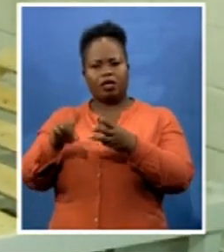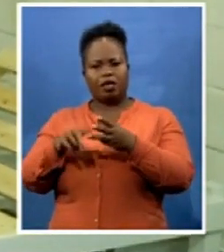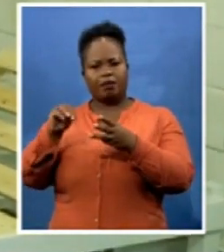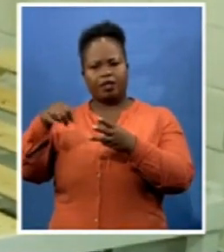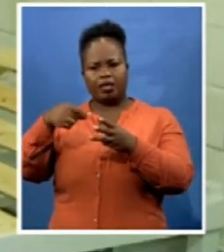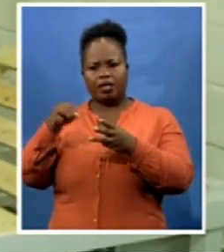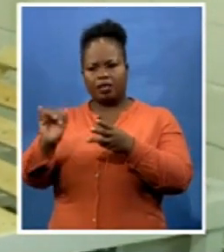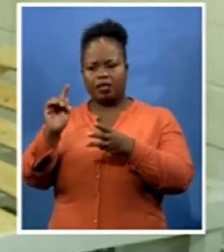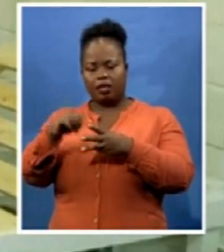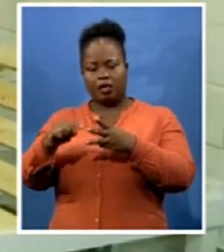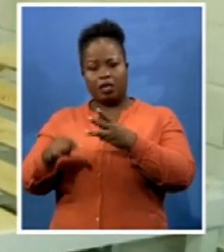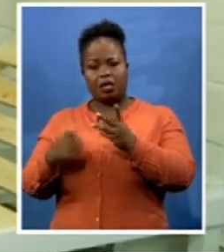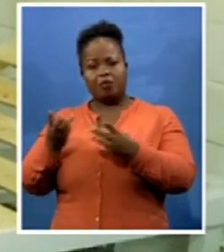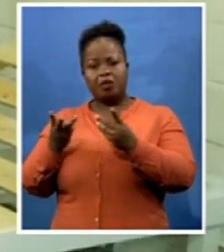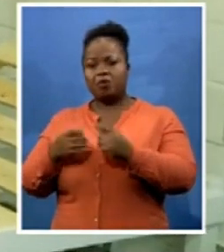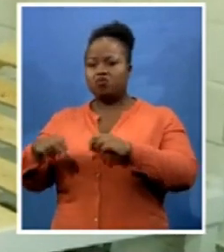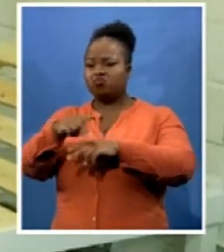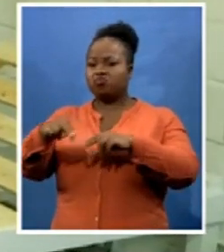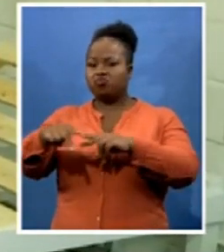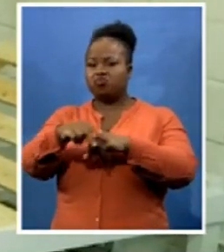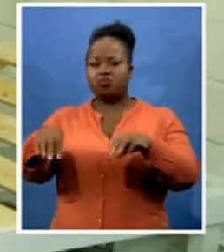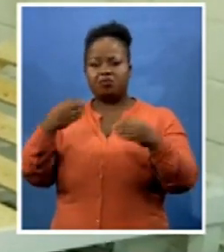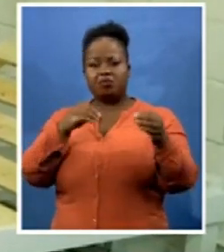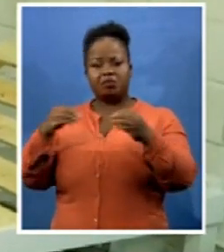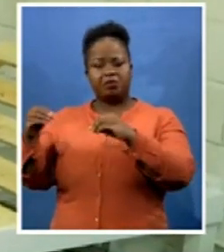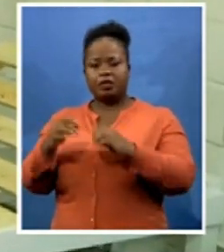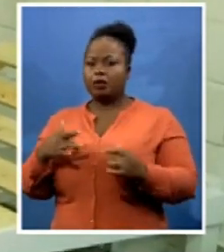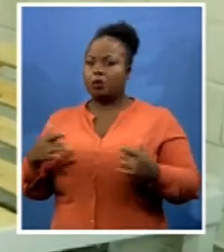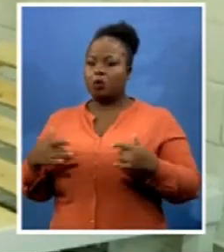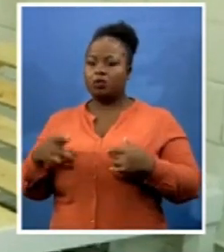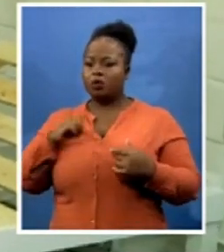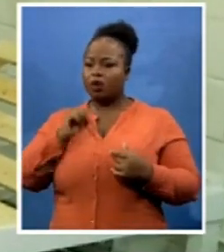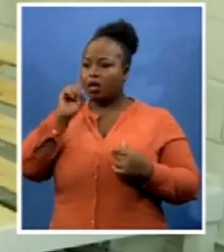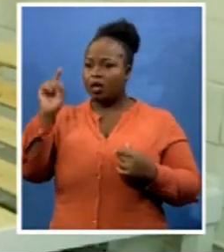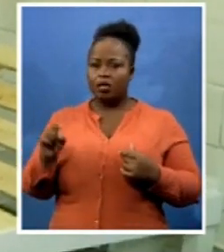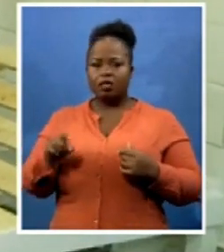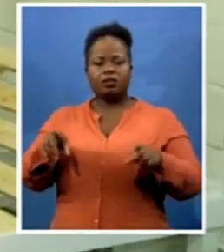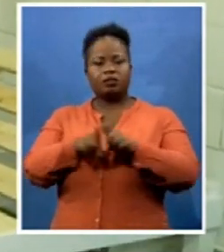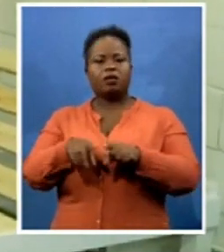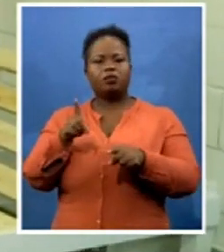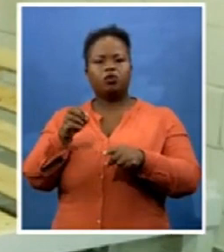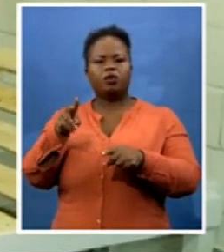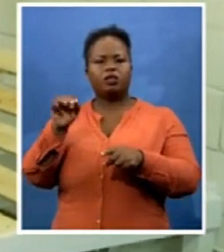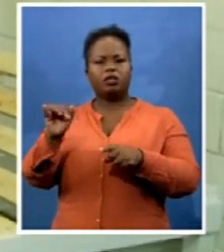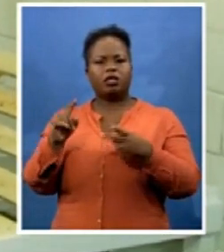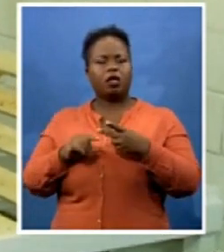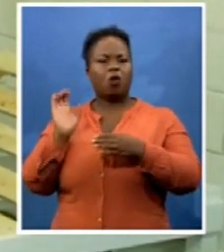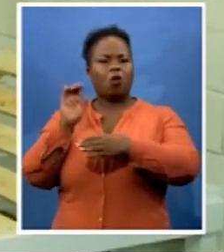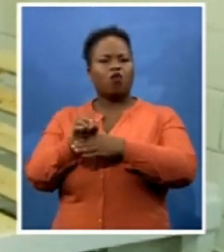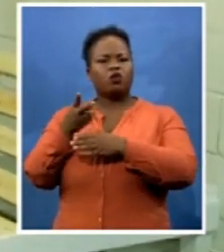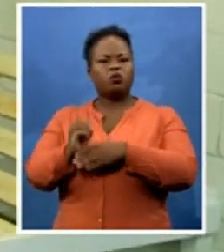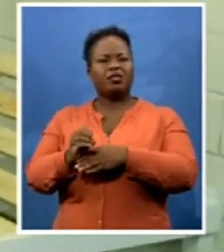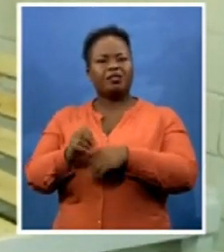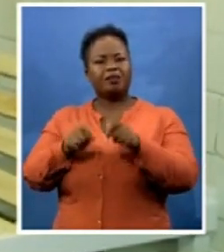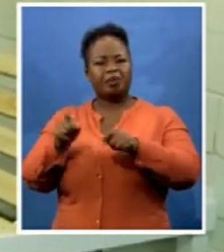is quite concerning because these are areas specifically like Dwesi, which is currently sitting at over 20 people who are infected. So if the people in that area are